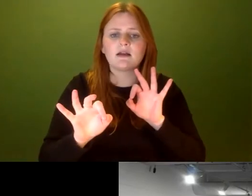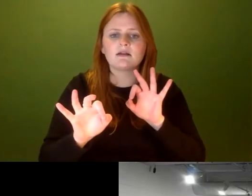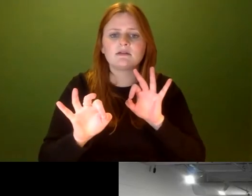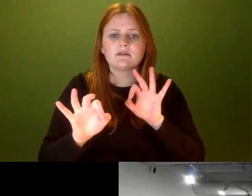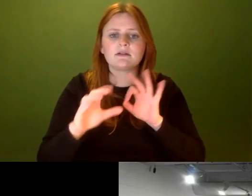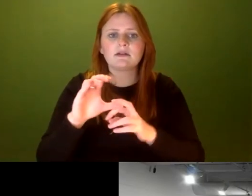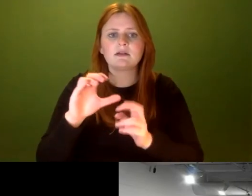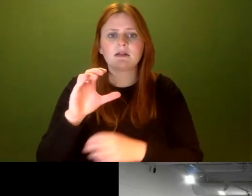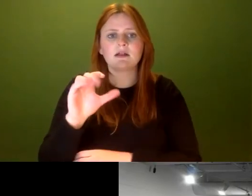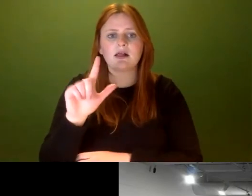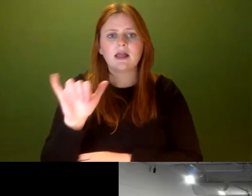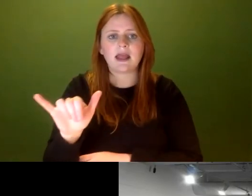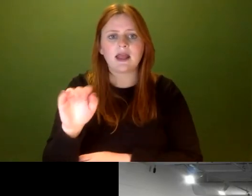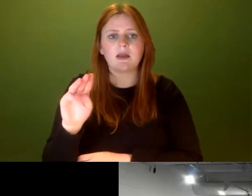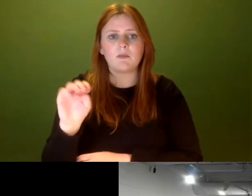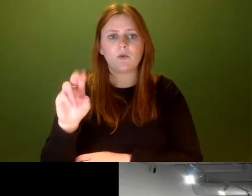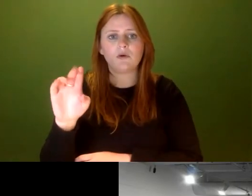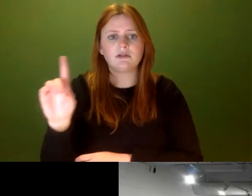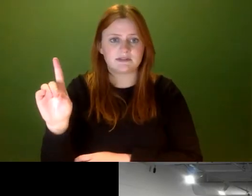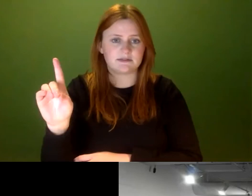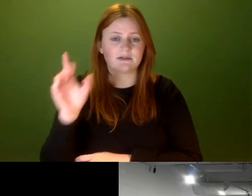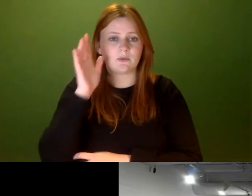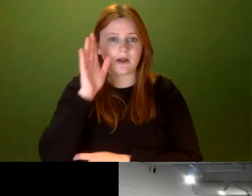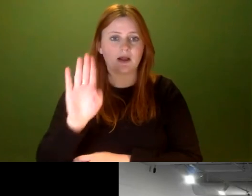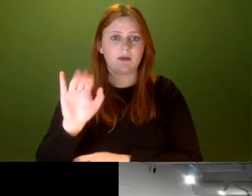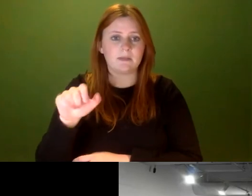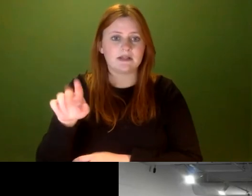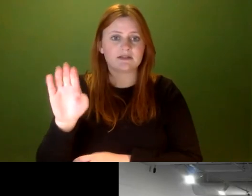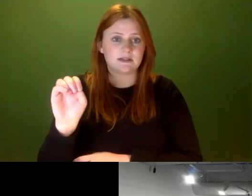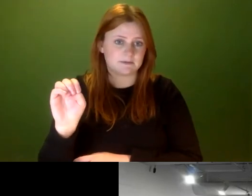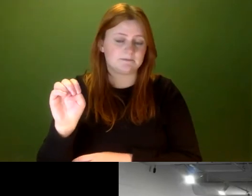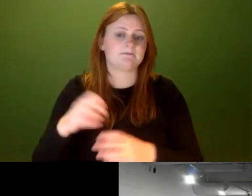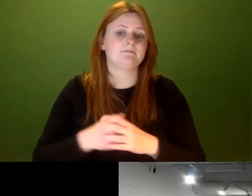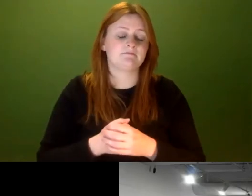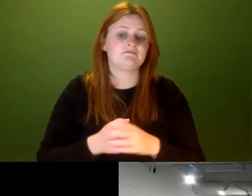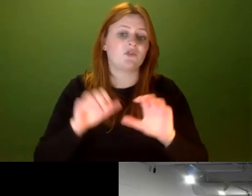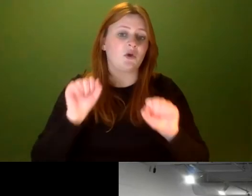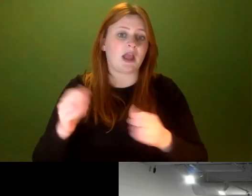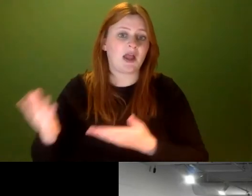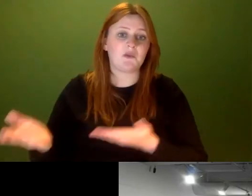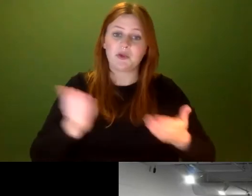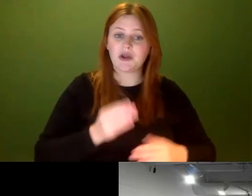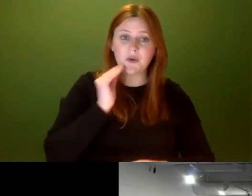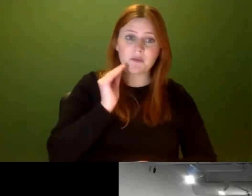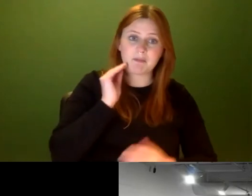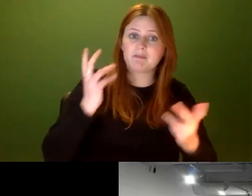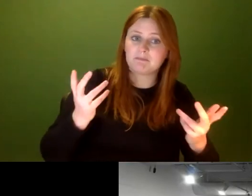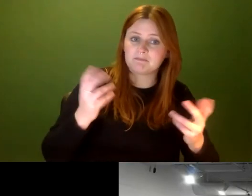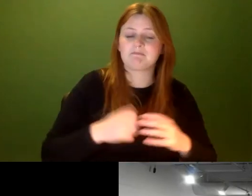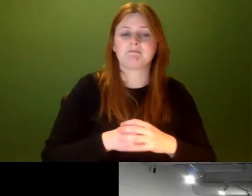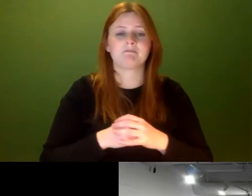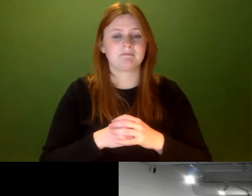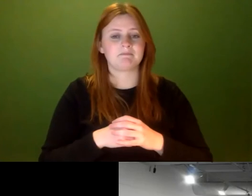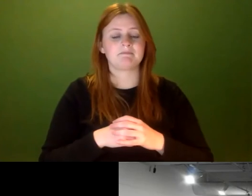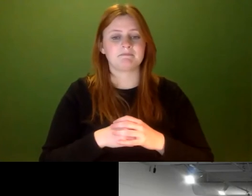clay molds that I bisque. And that way I can take it home with me. So yeah,